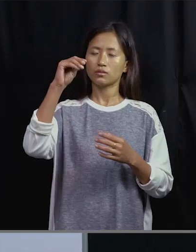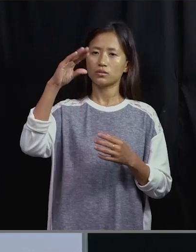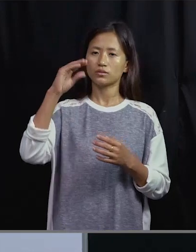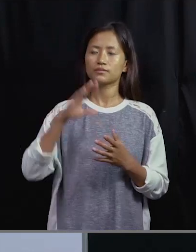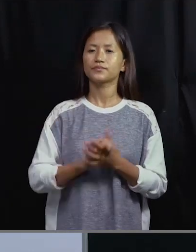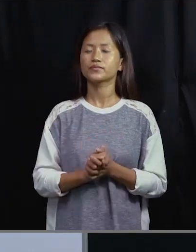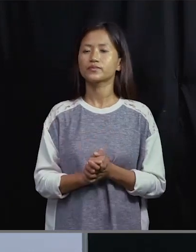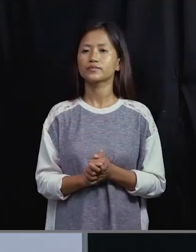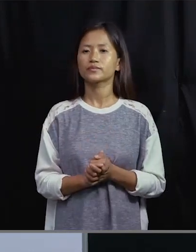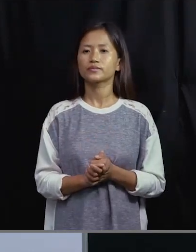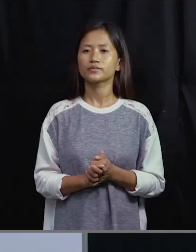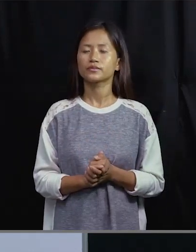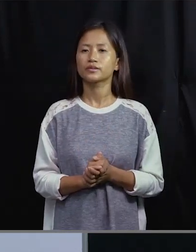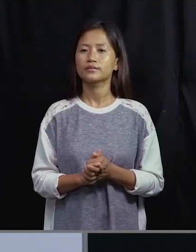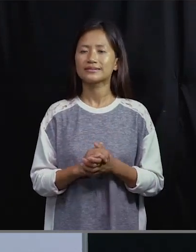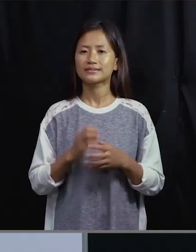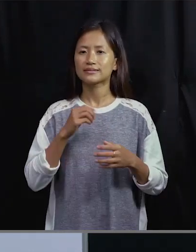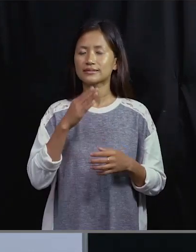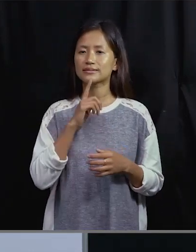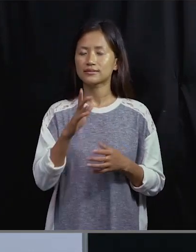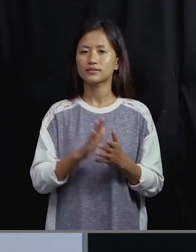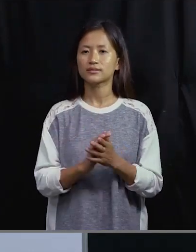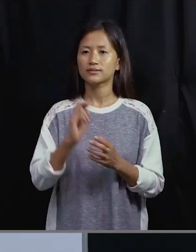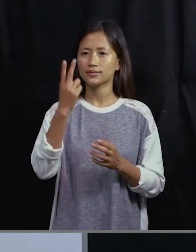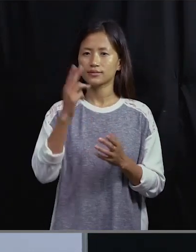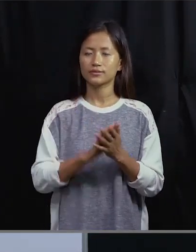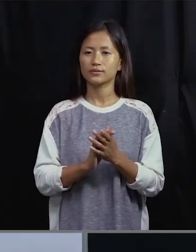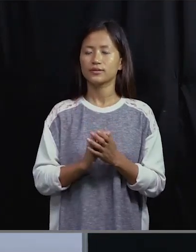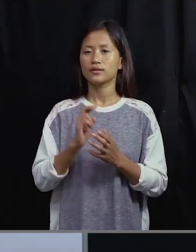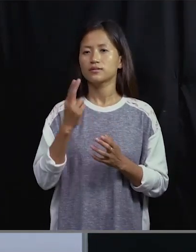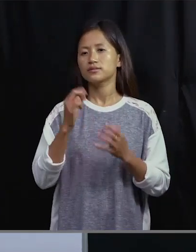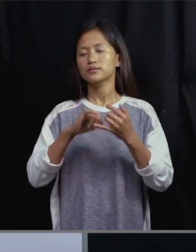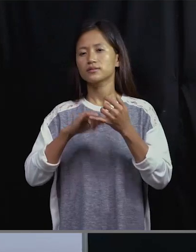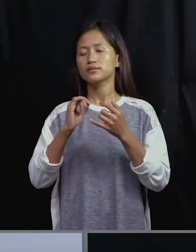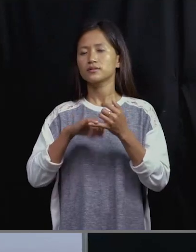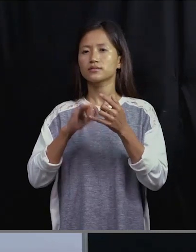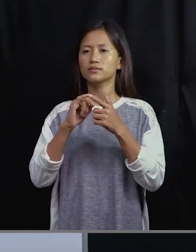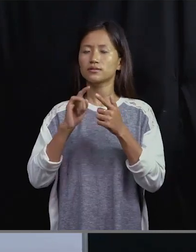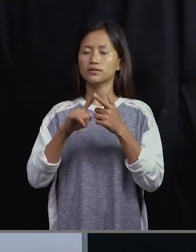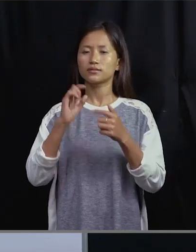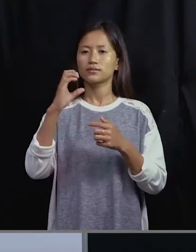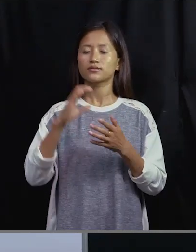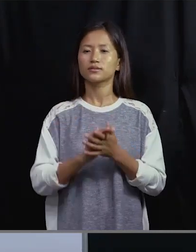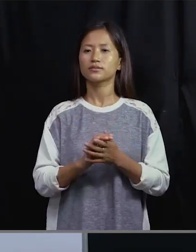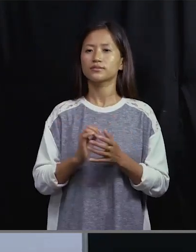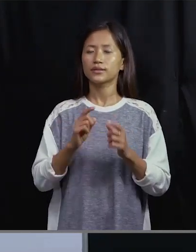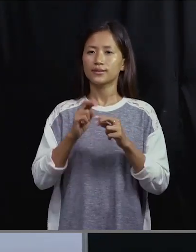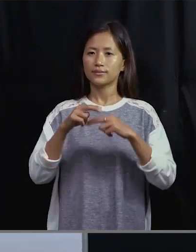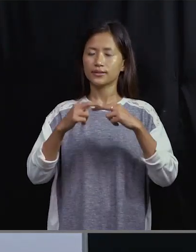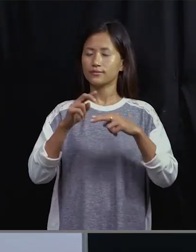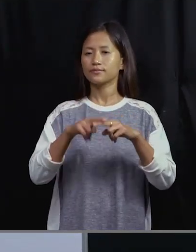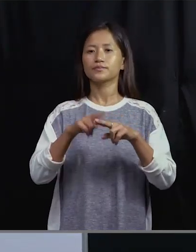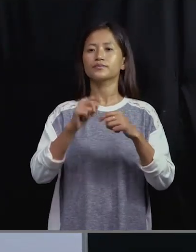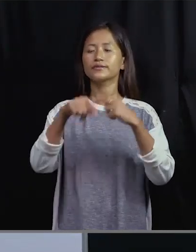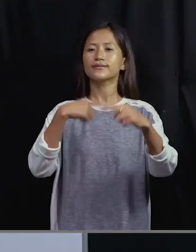that explains the meaning for secondary industry. Secondary industry means where raw materials